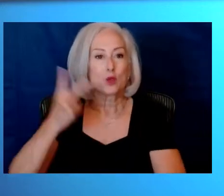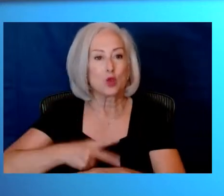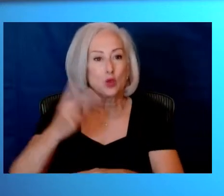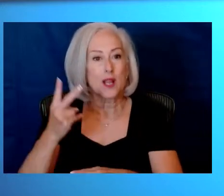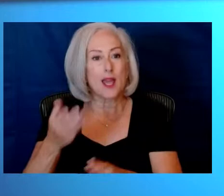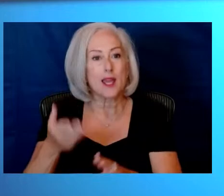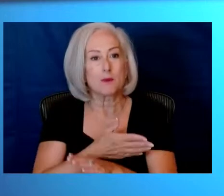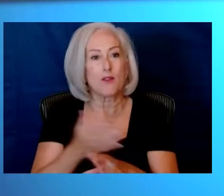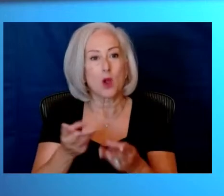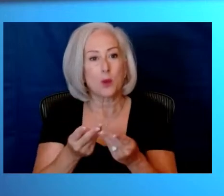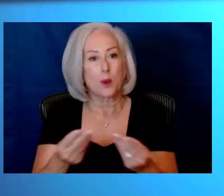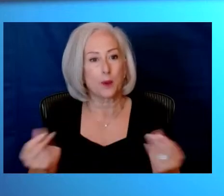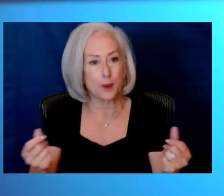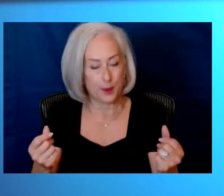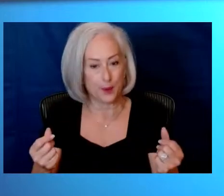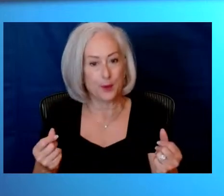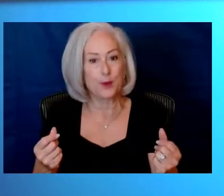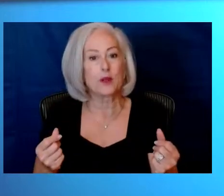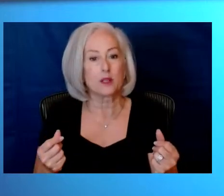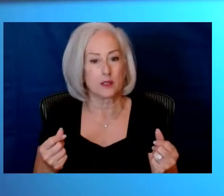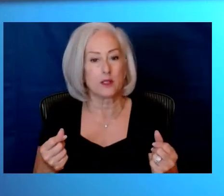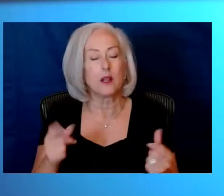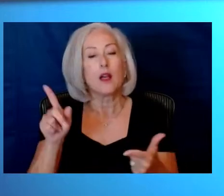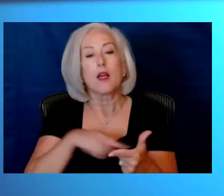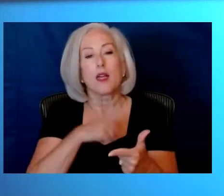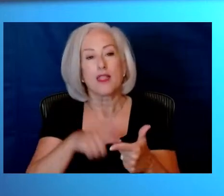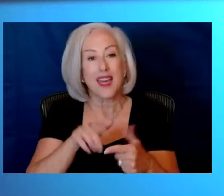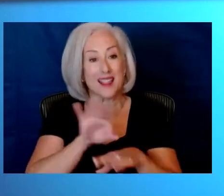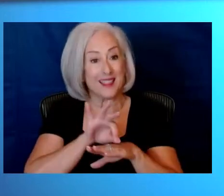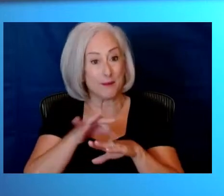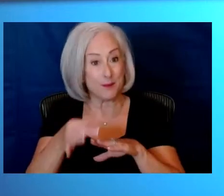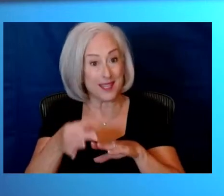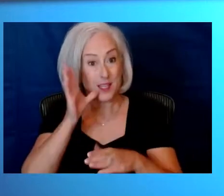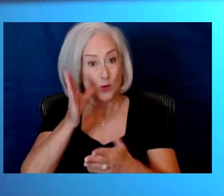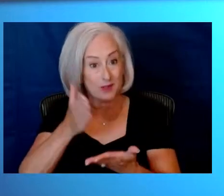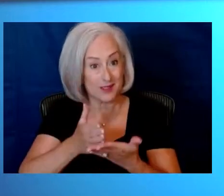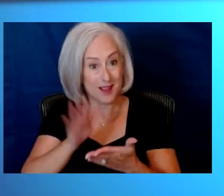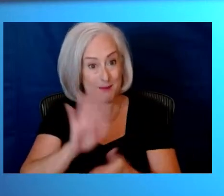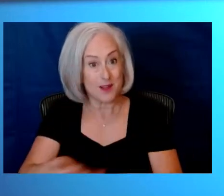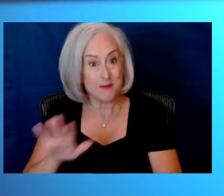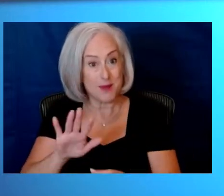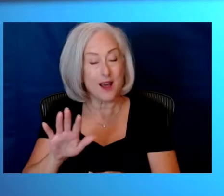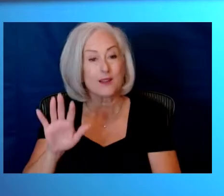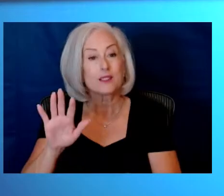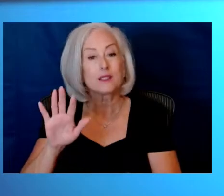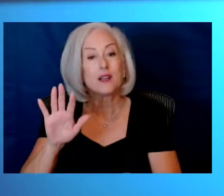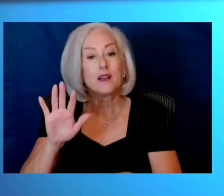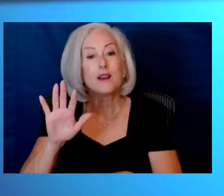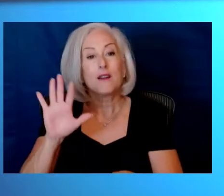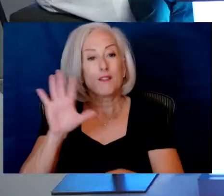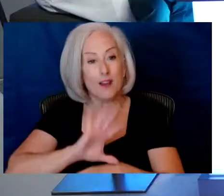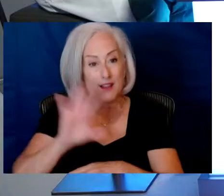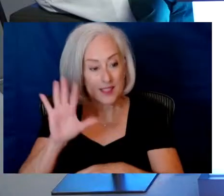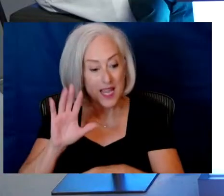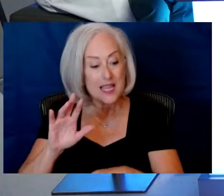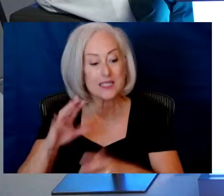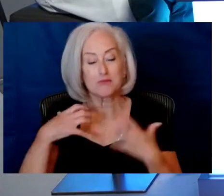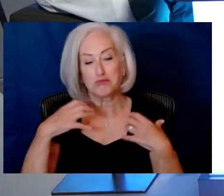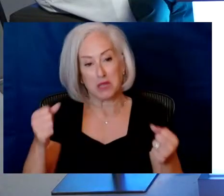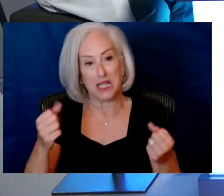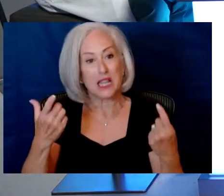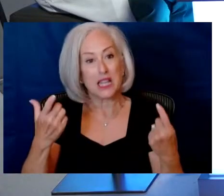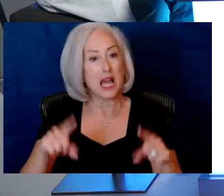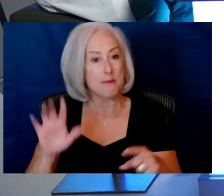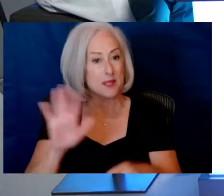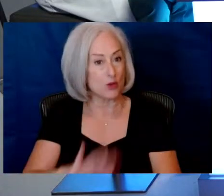the healing and the peeling will stop in about 5 days, and healing will happen within 7 days. Yeah. Now, we've